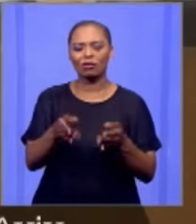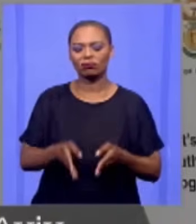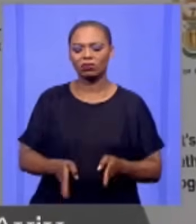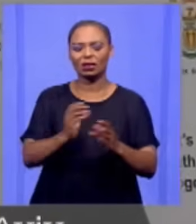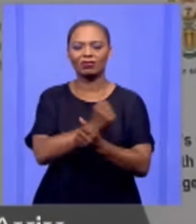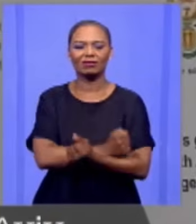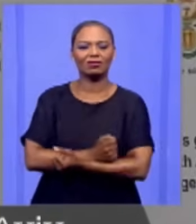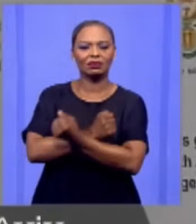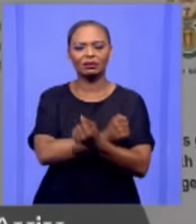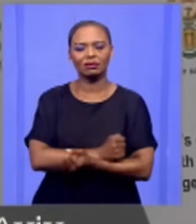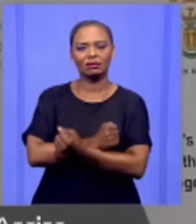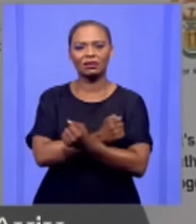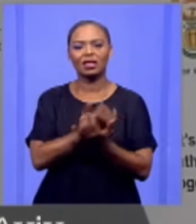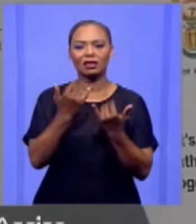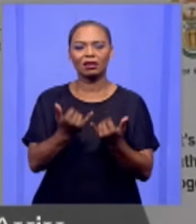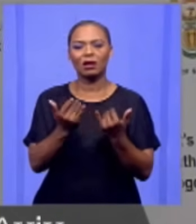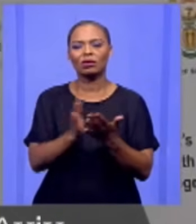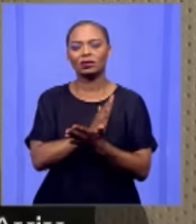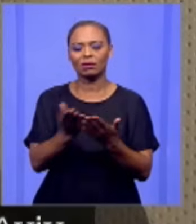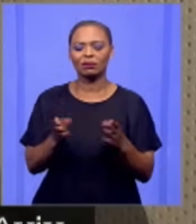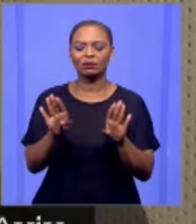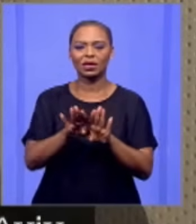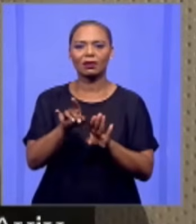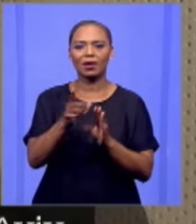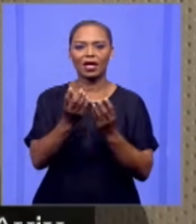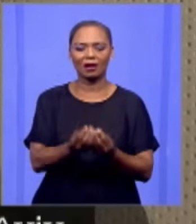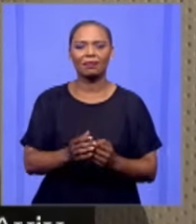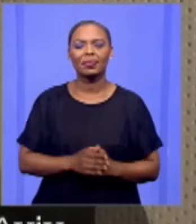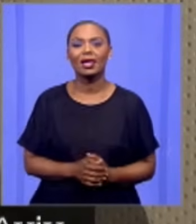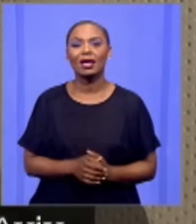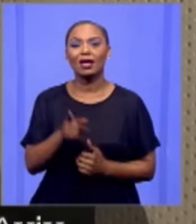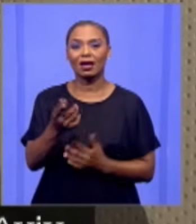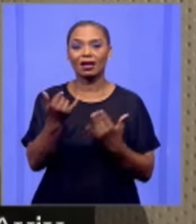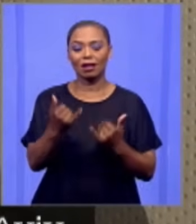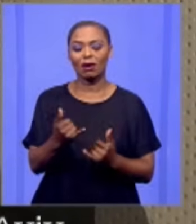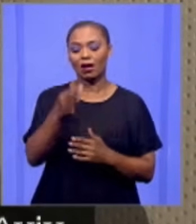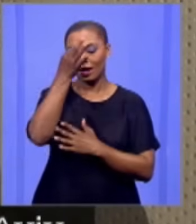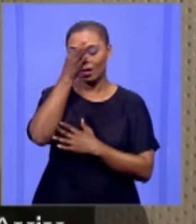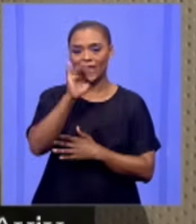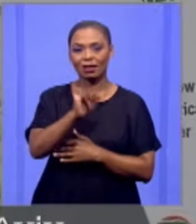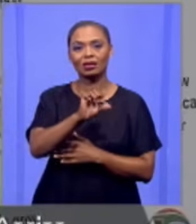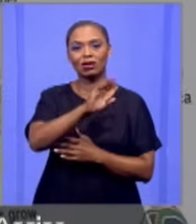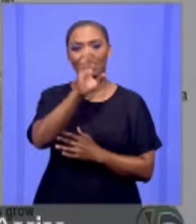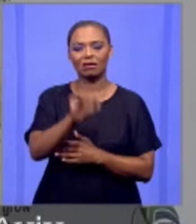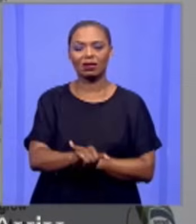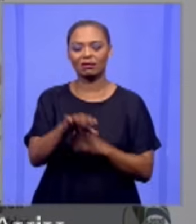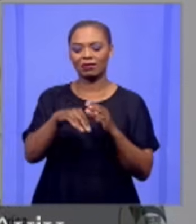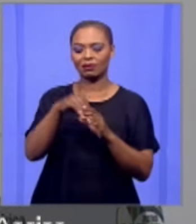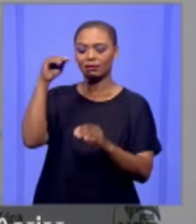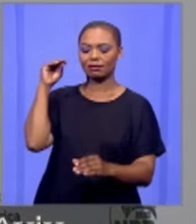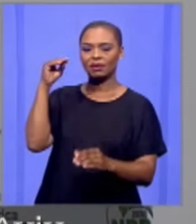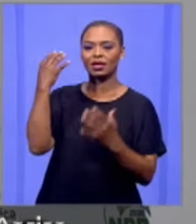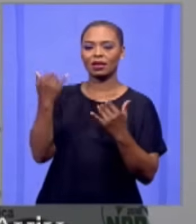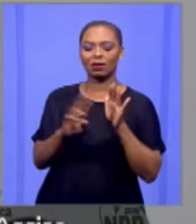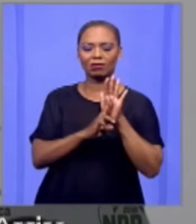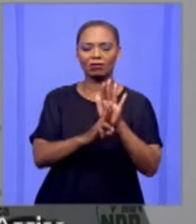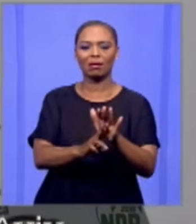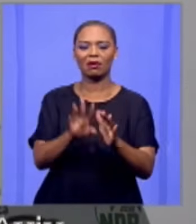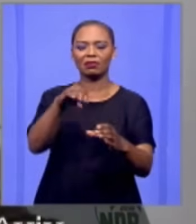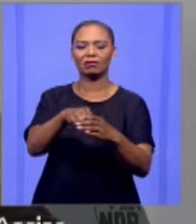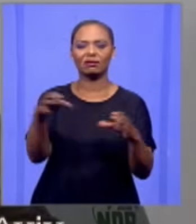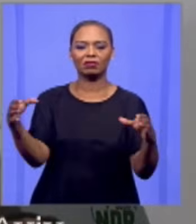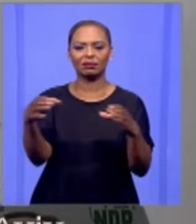thušo ya pele le tša leago ka Gaza. Go latela seo, mmušo wa Afrika Borwa o ikgogetše morago go ba karolo ya dikemedi tšeo di ya go tsena seemo